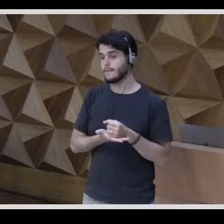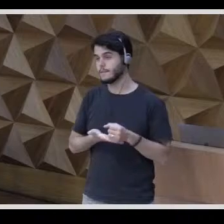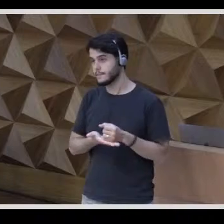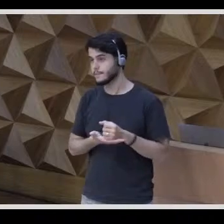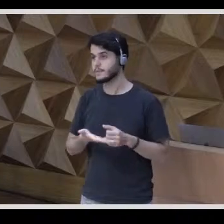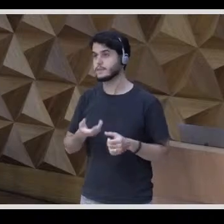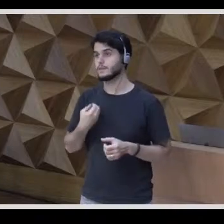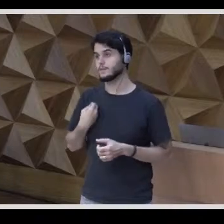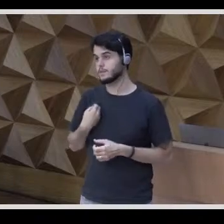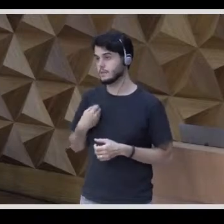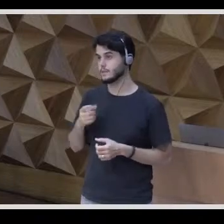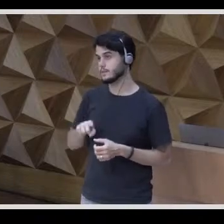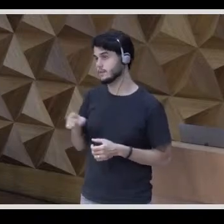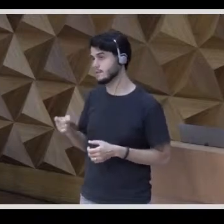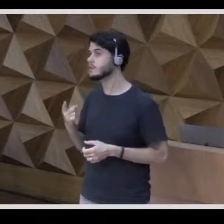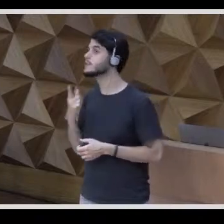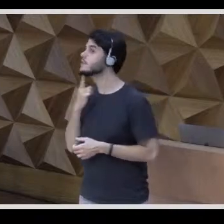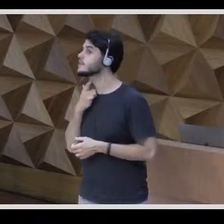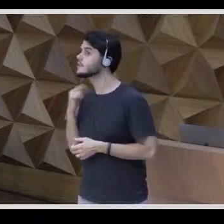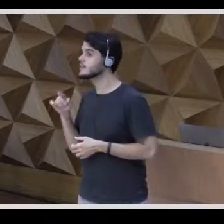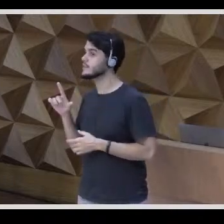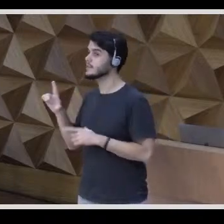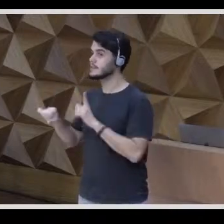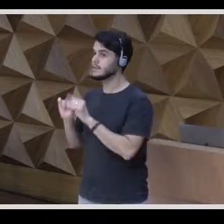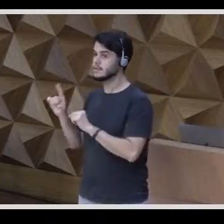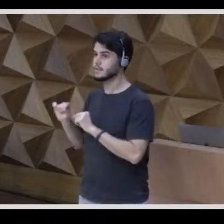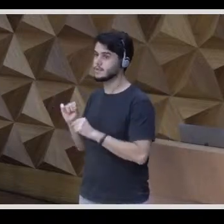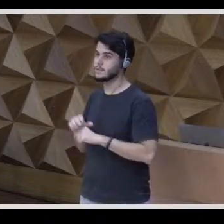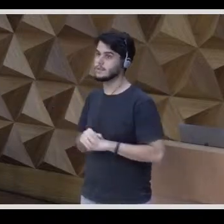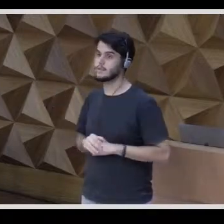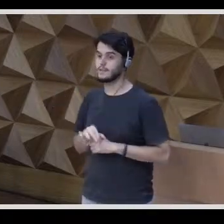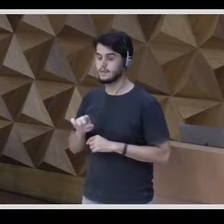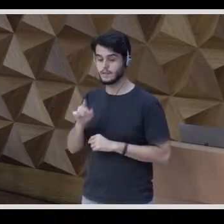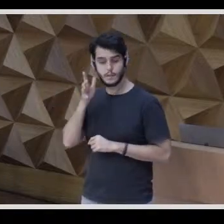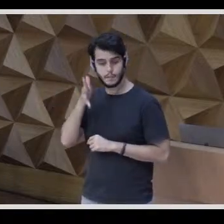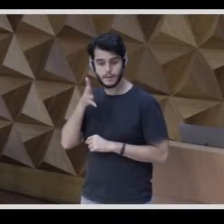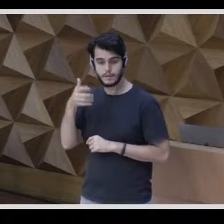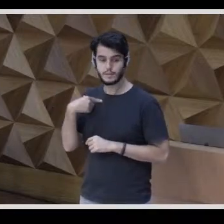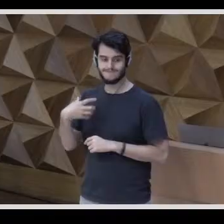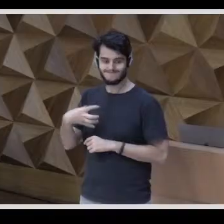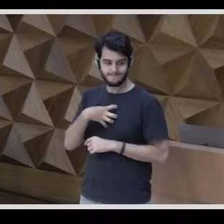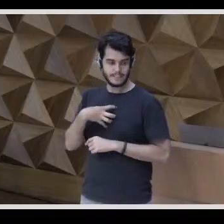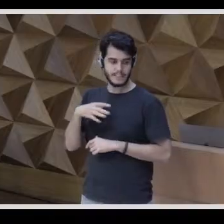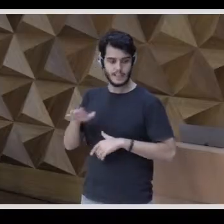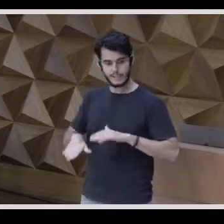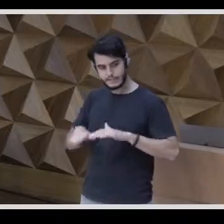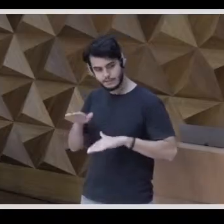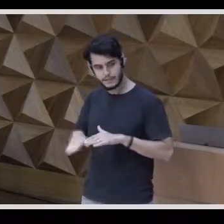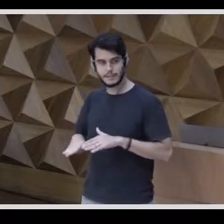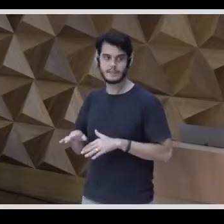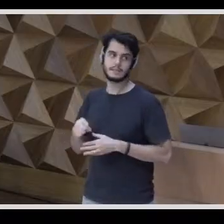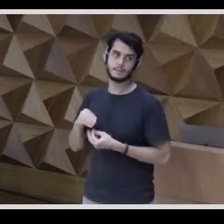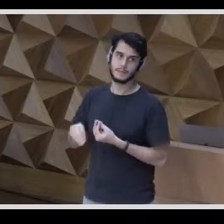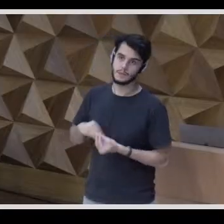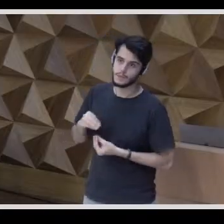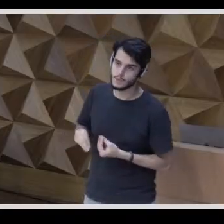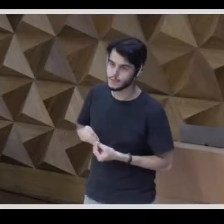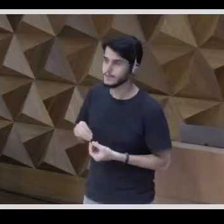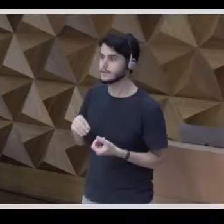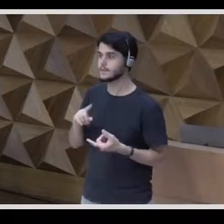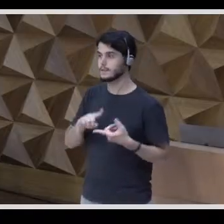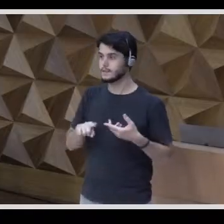preferences. And in your talk, I felt that sometimes they were intermixed. In the sense